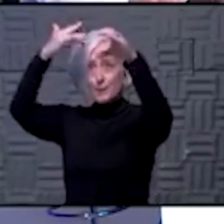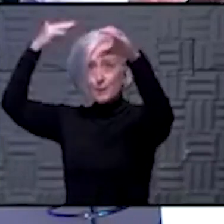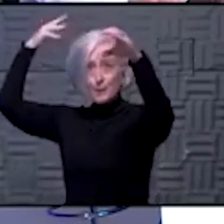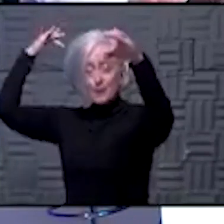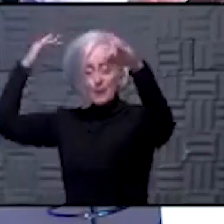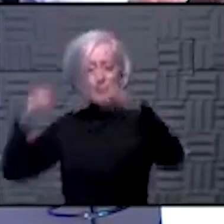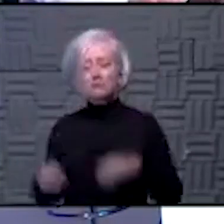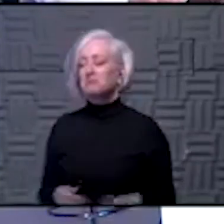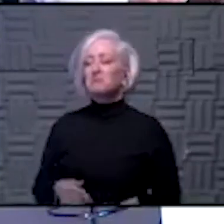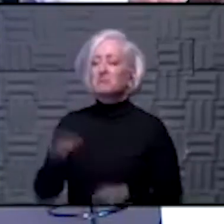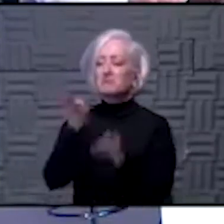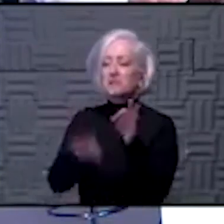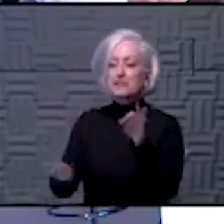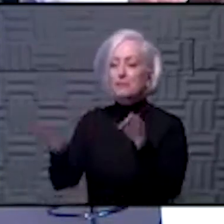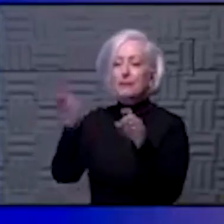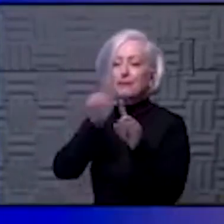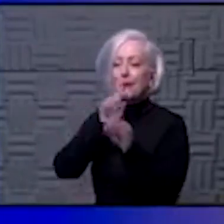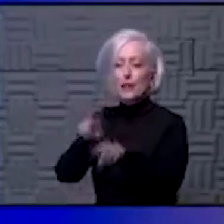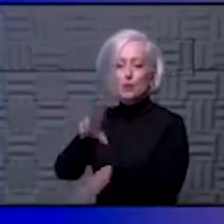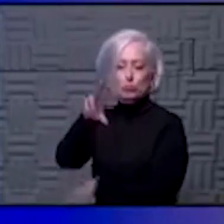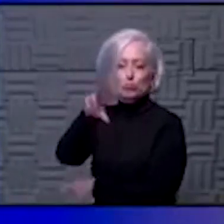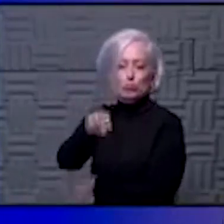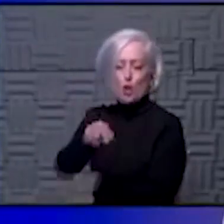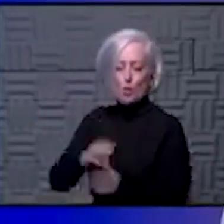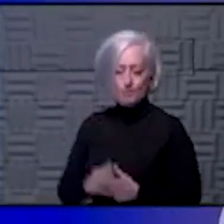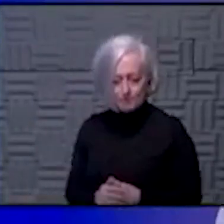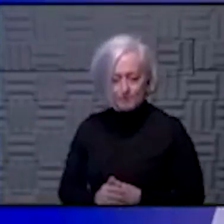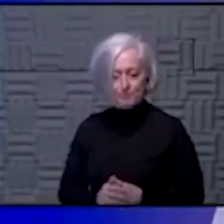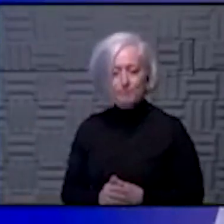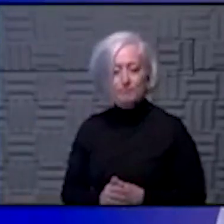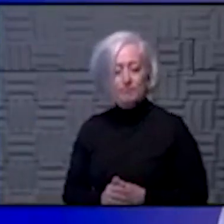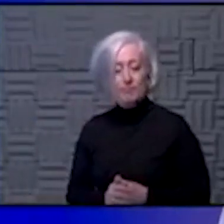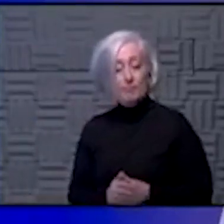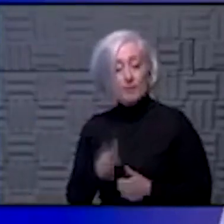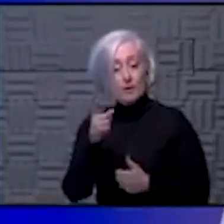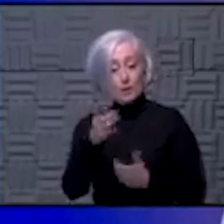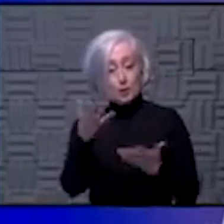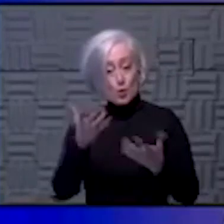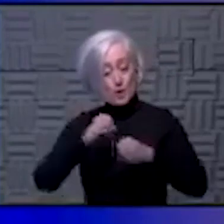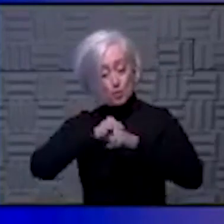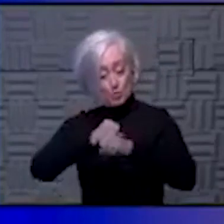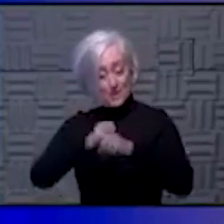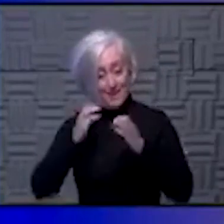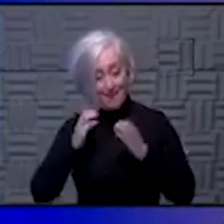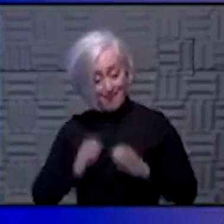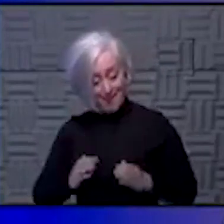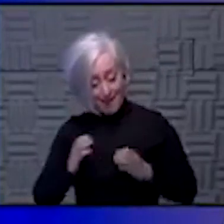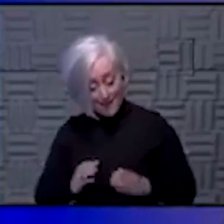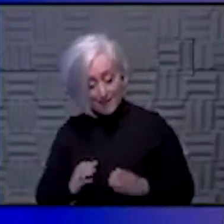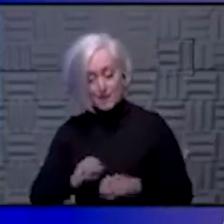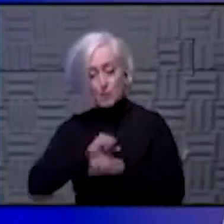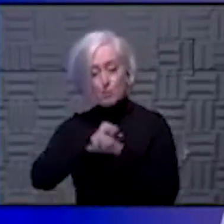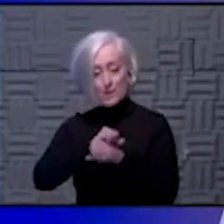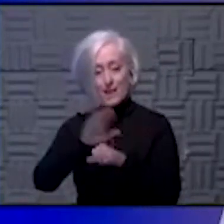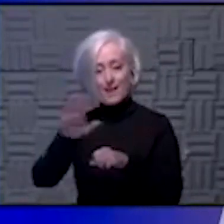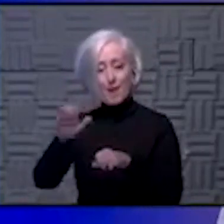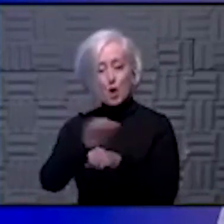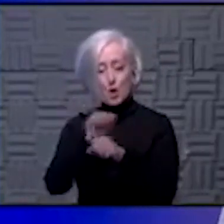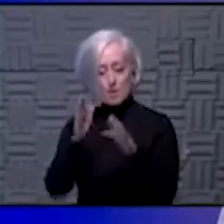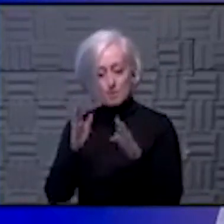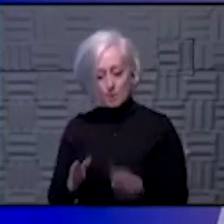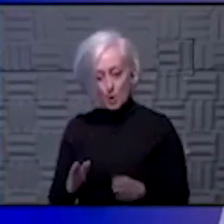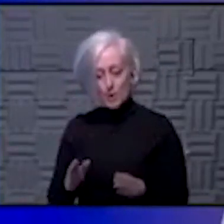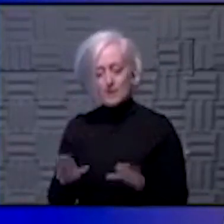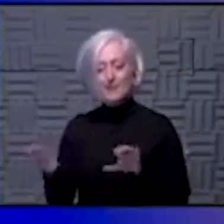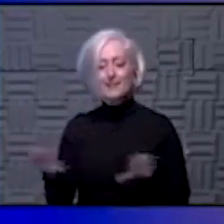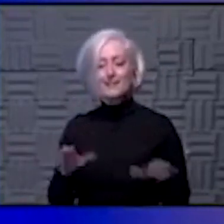is no. We know a lot of places wanting to protect clients, wanting to protect their employees, did a lot of the HVAC